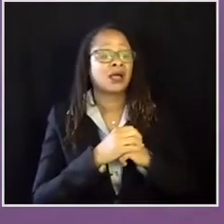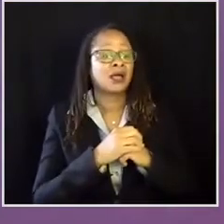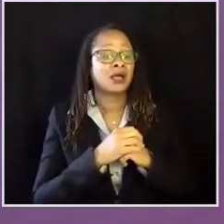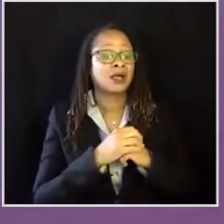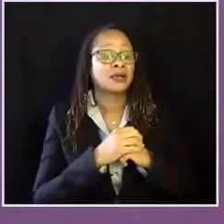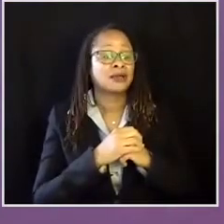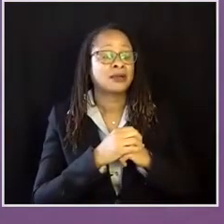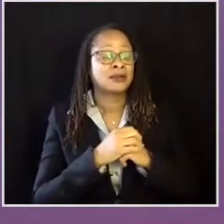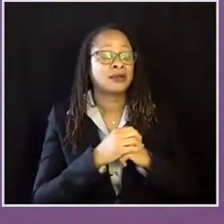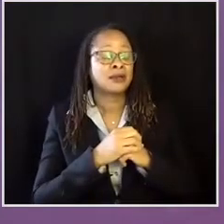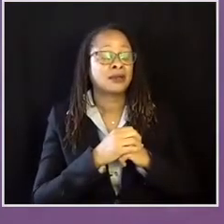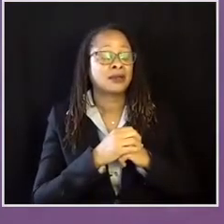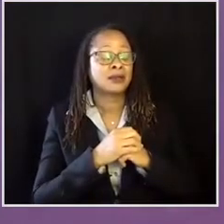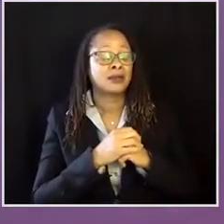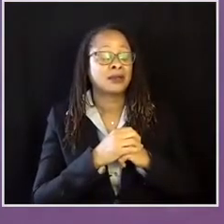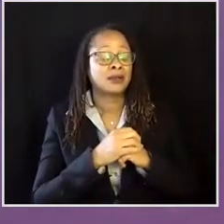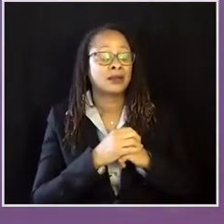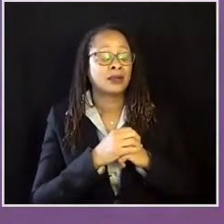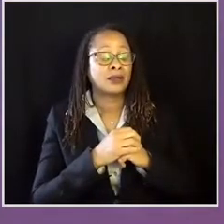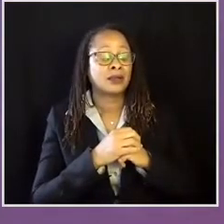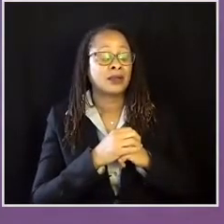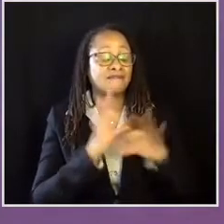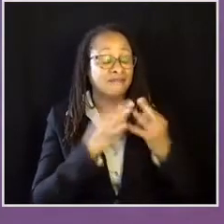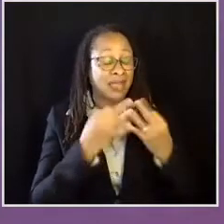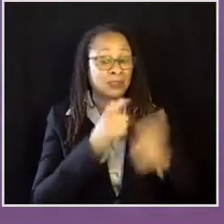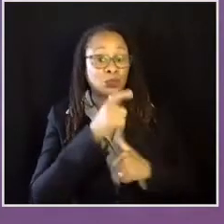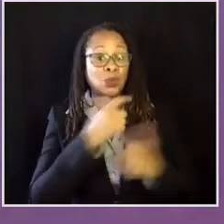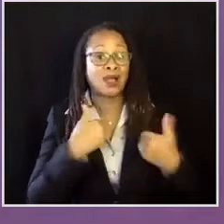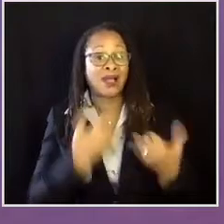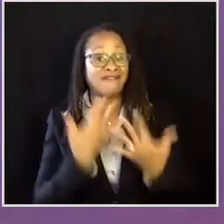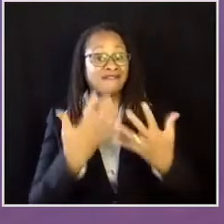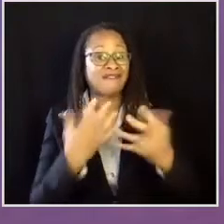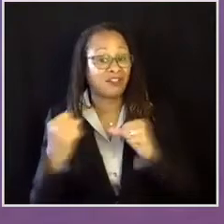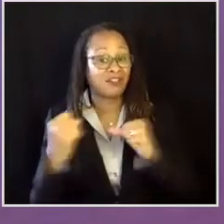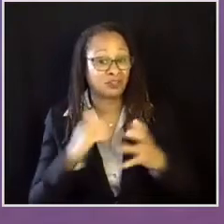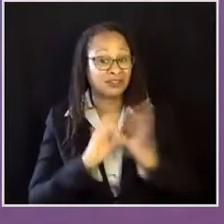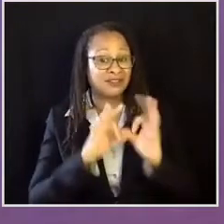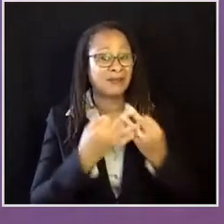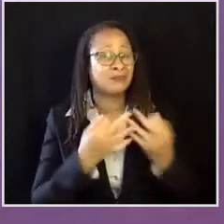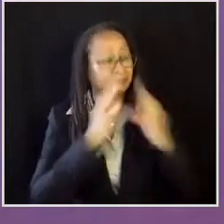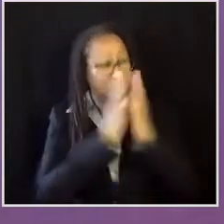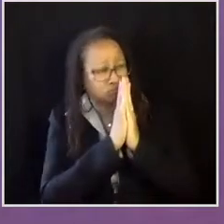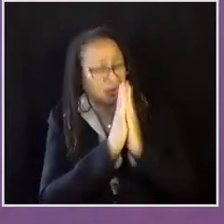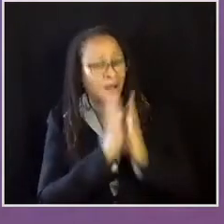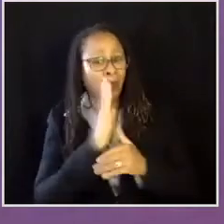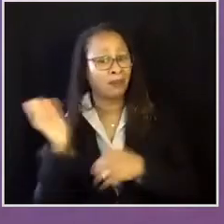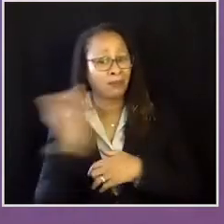firefighter husband, father, wife, and mother. Will they come home?